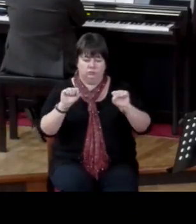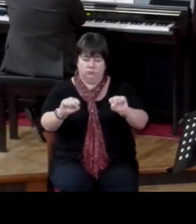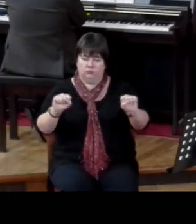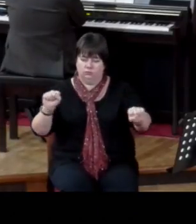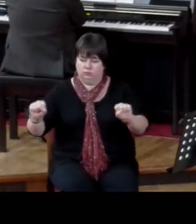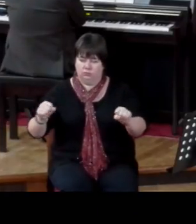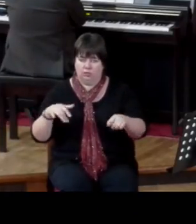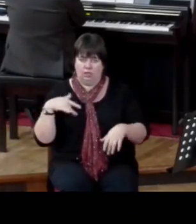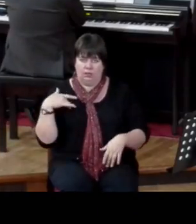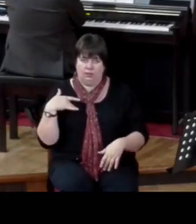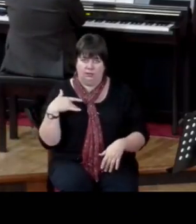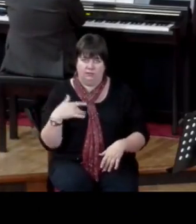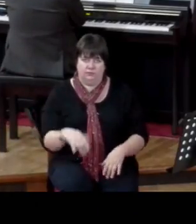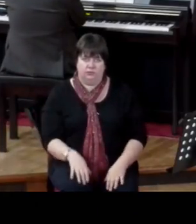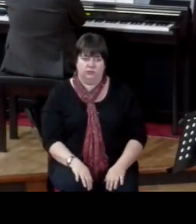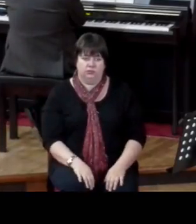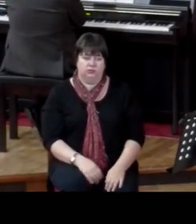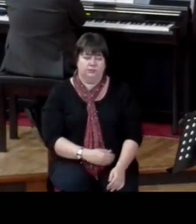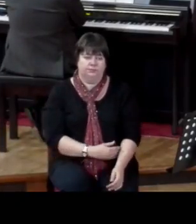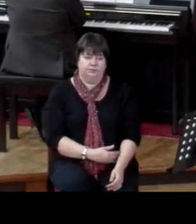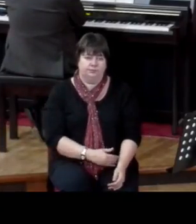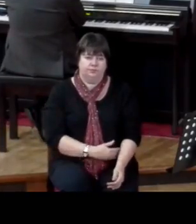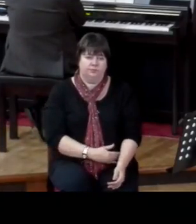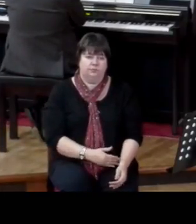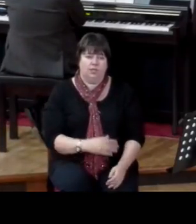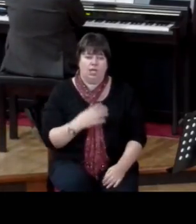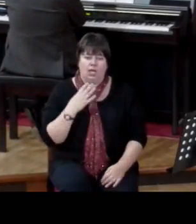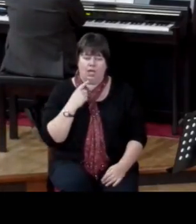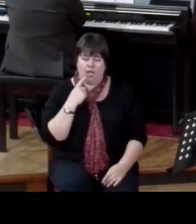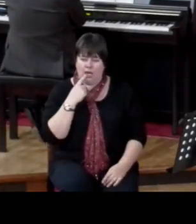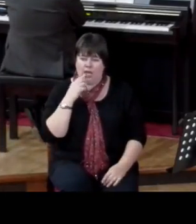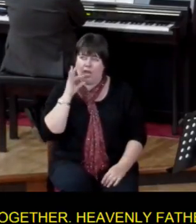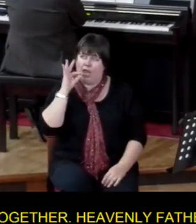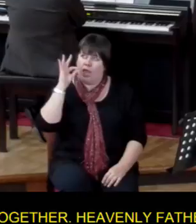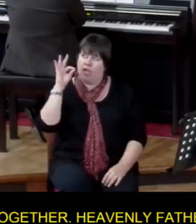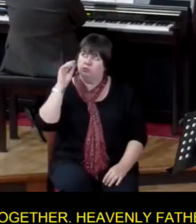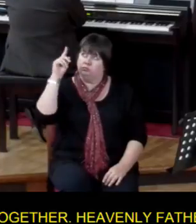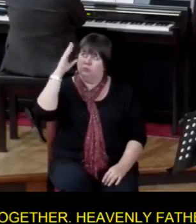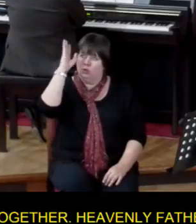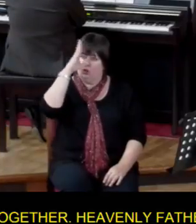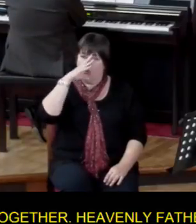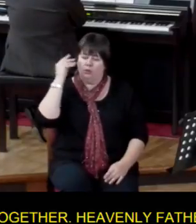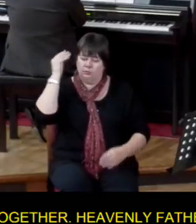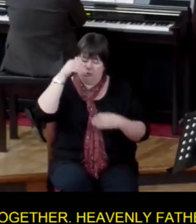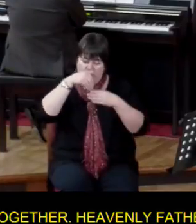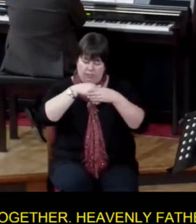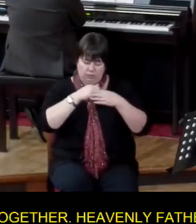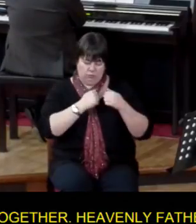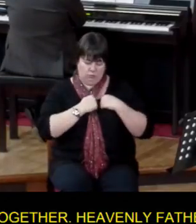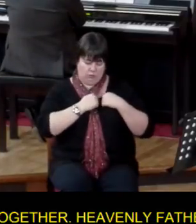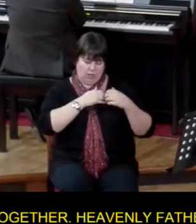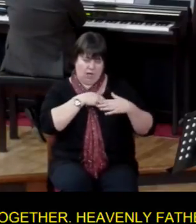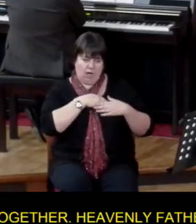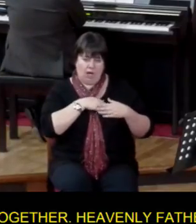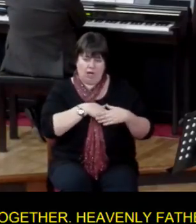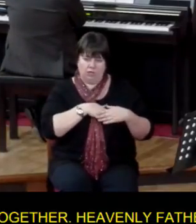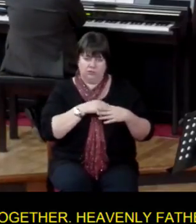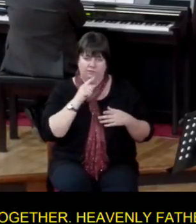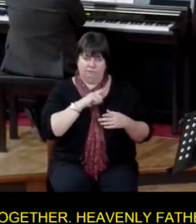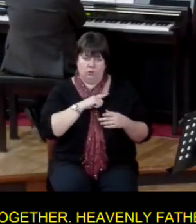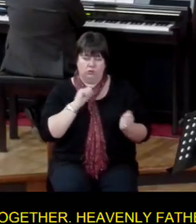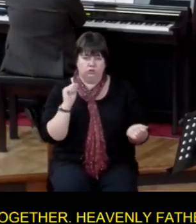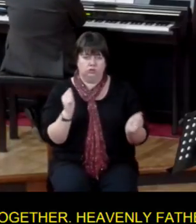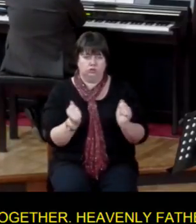Prayerfully then, we ask that your Holy Spirit would be at work in our hearts to make the changes that